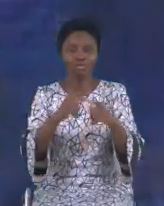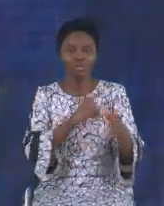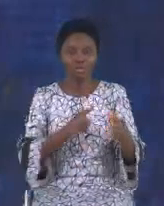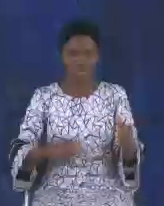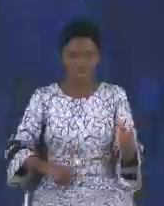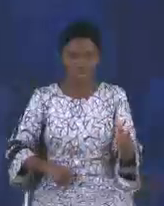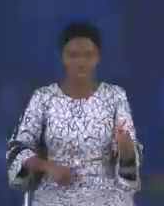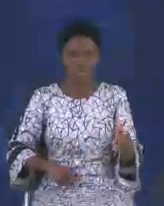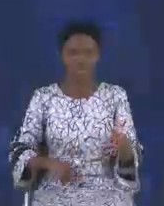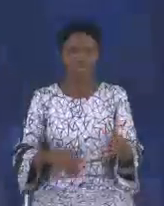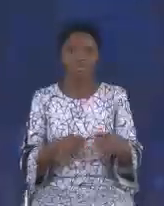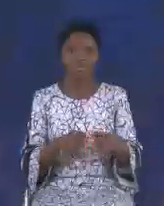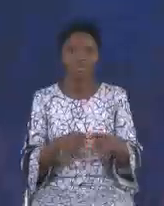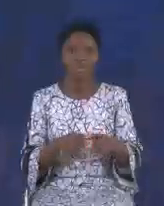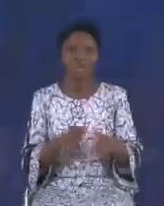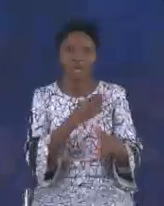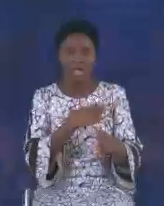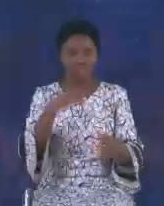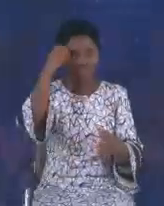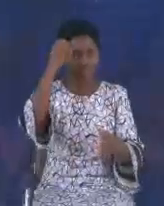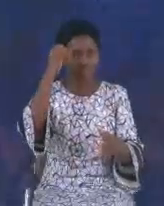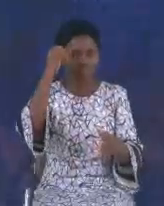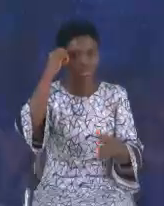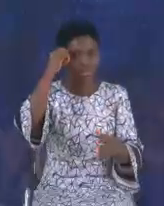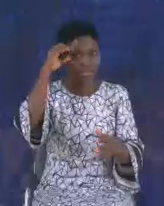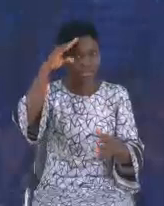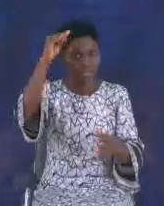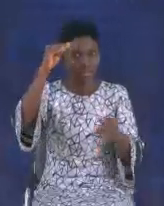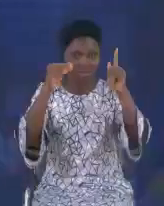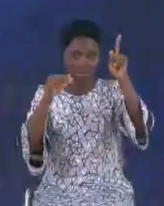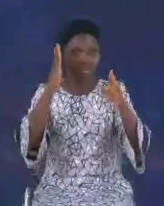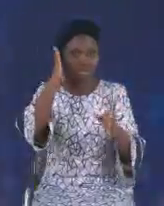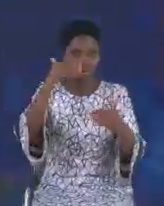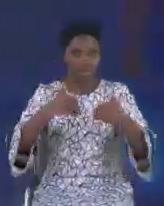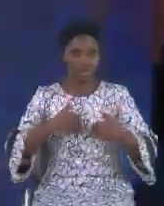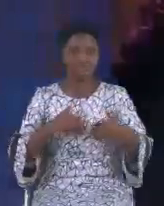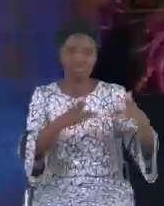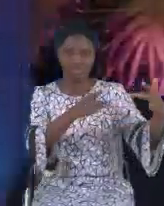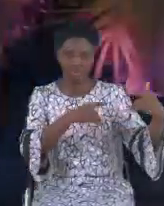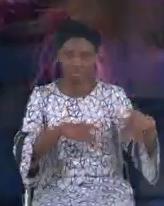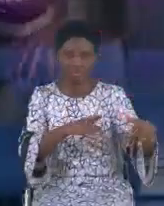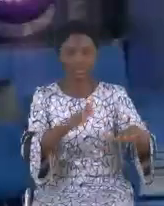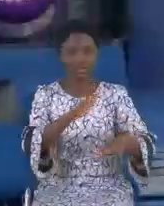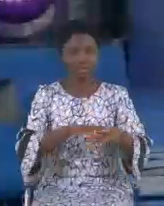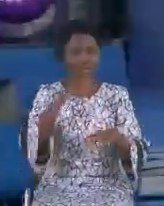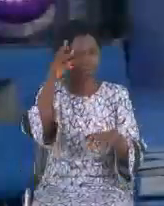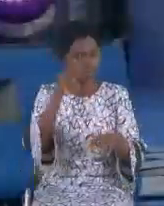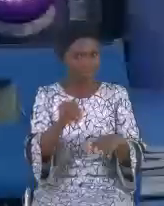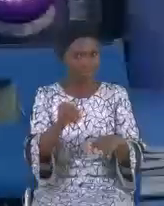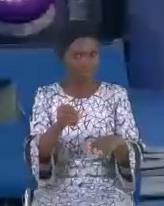he will have mercy upon him. That man we are talking about,